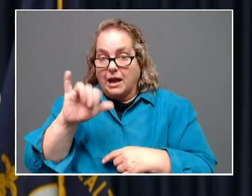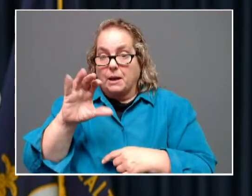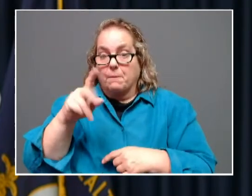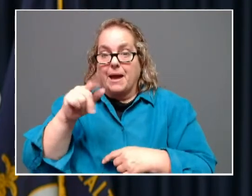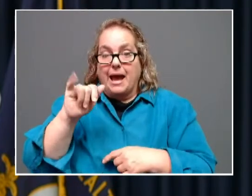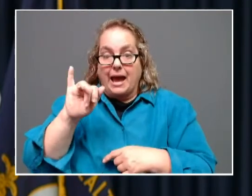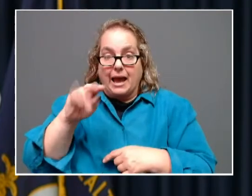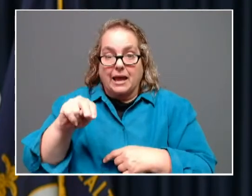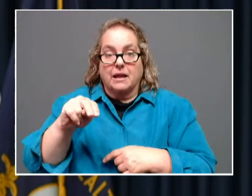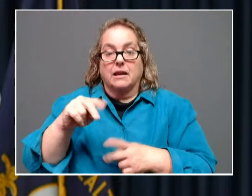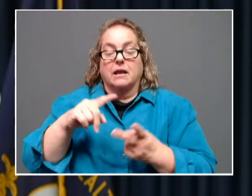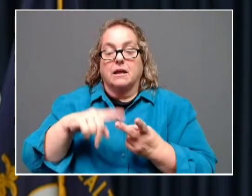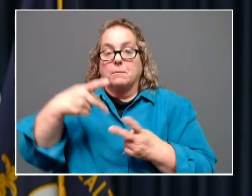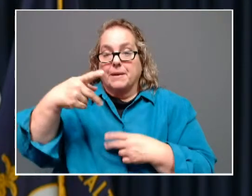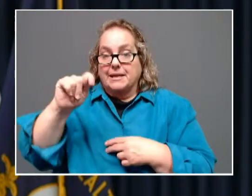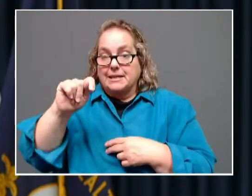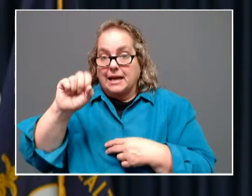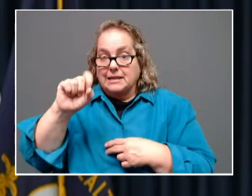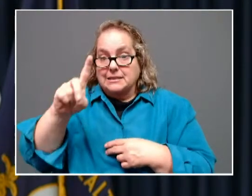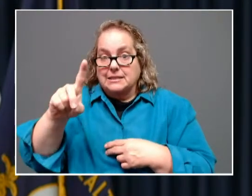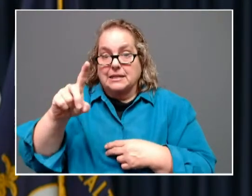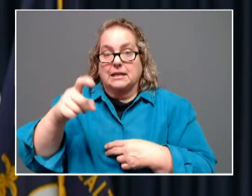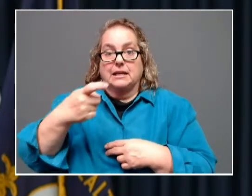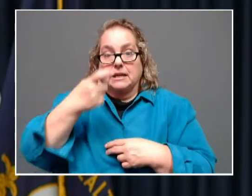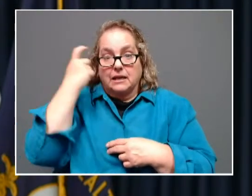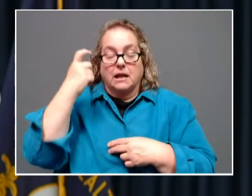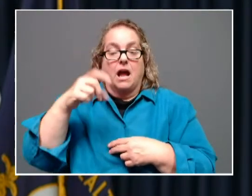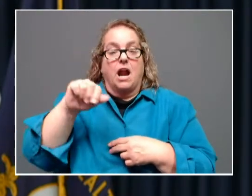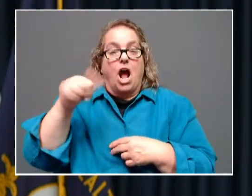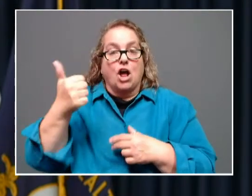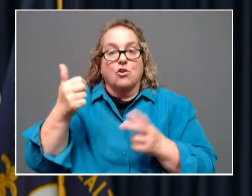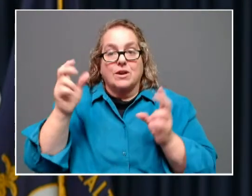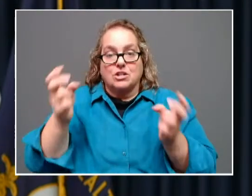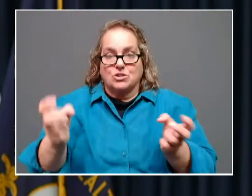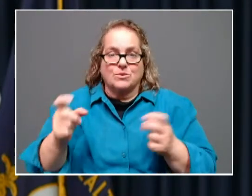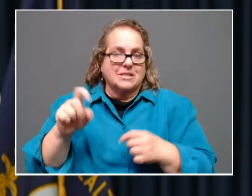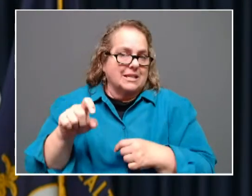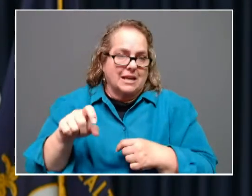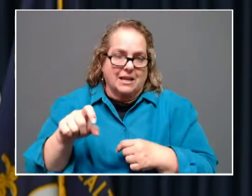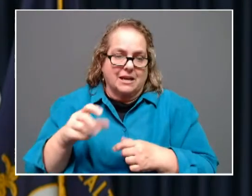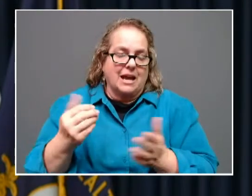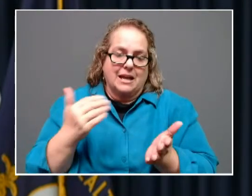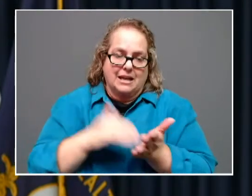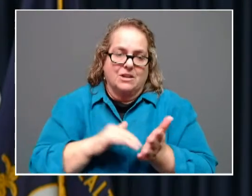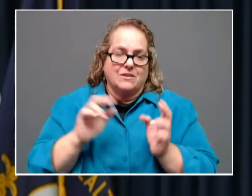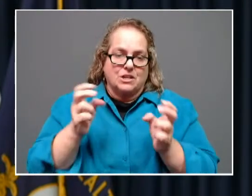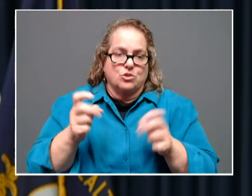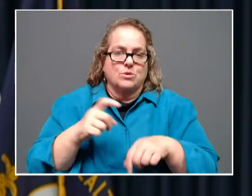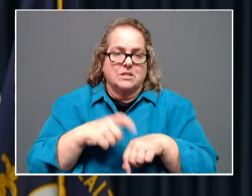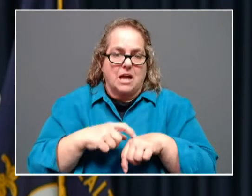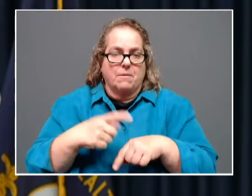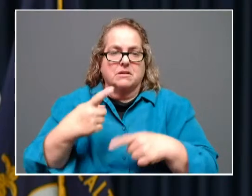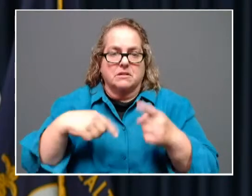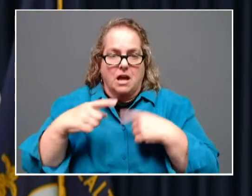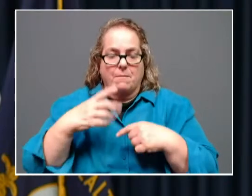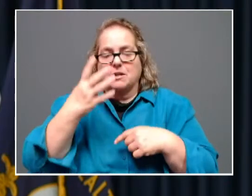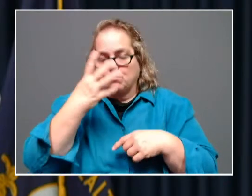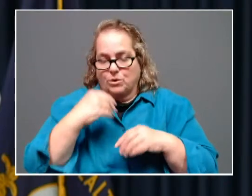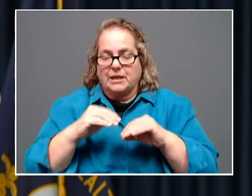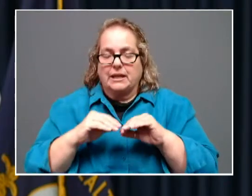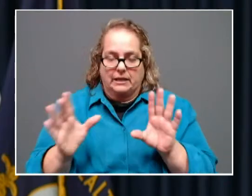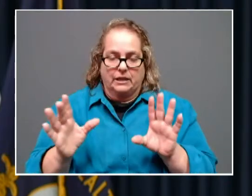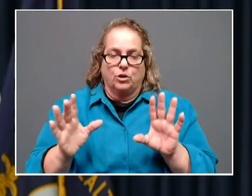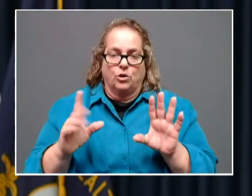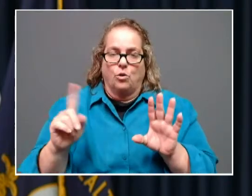and other issues need. Again, this issue's time has come. I think it's pretty clear where